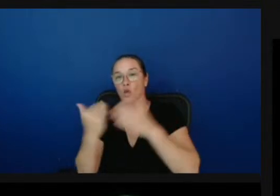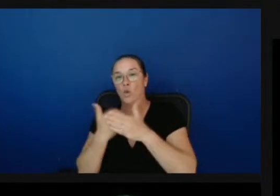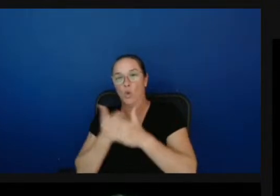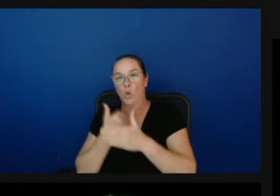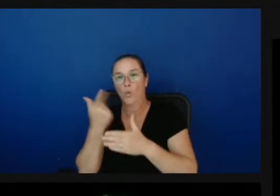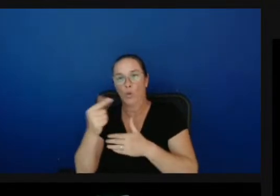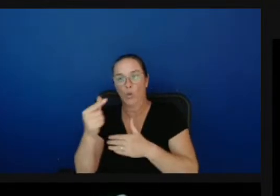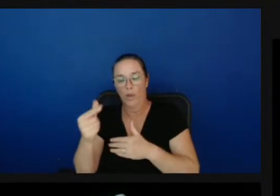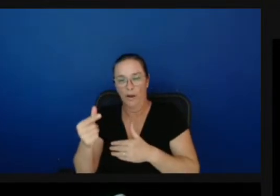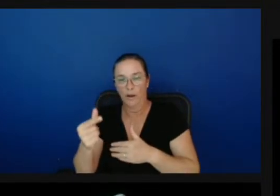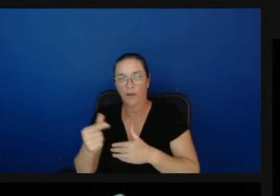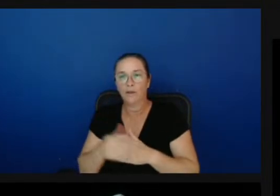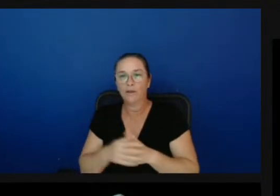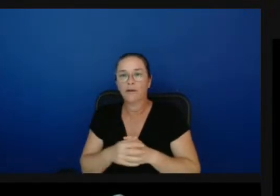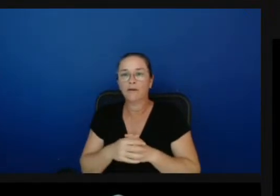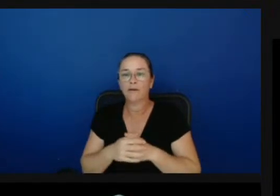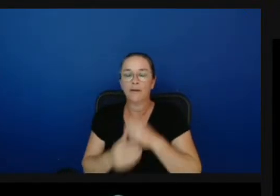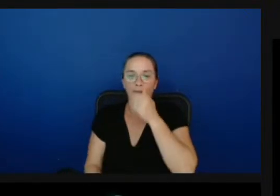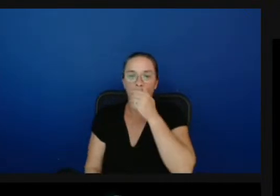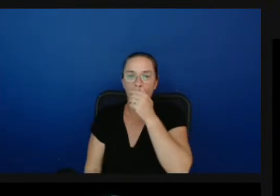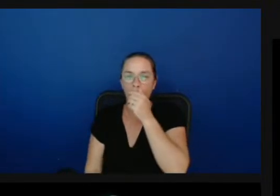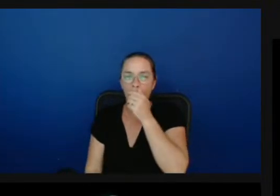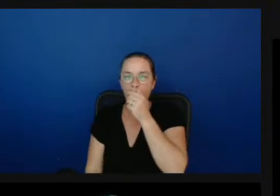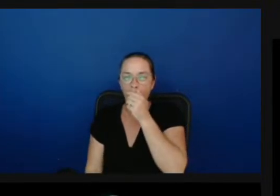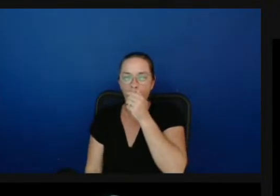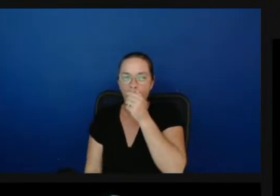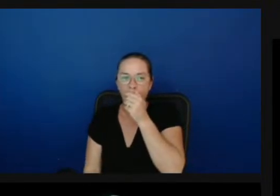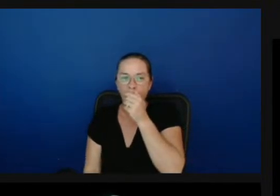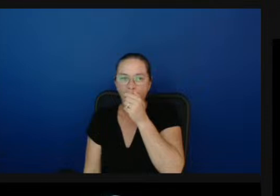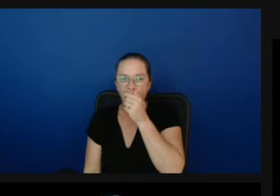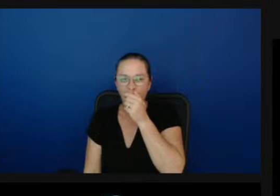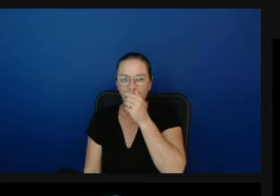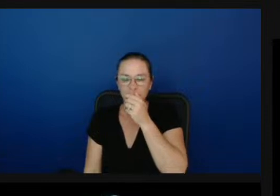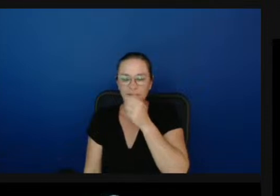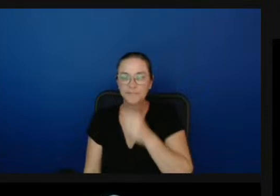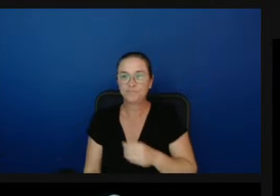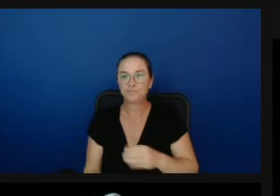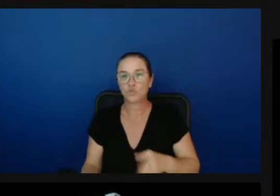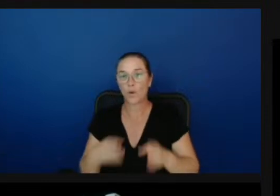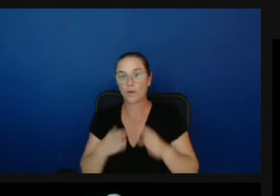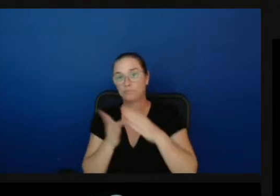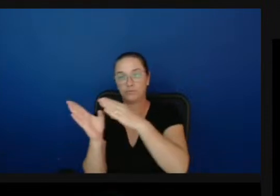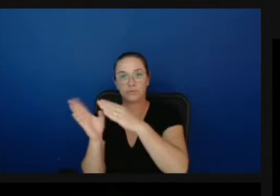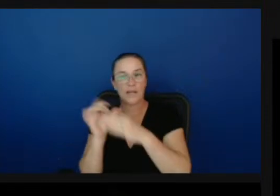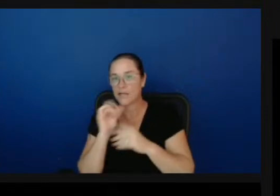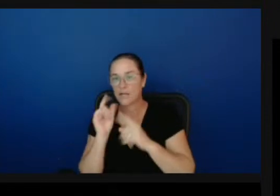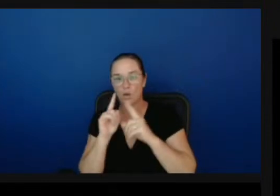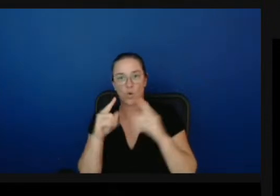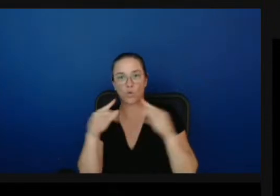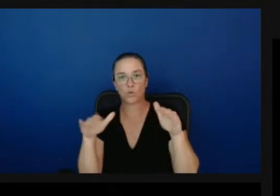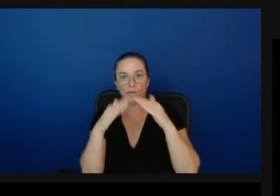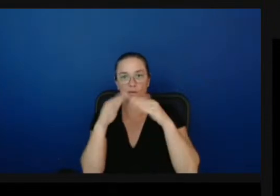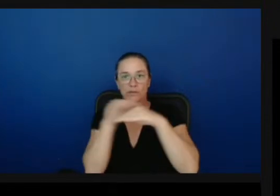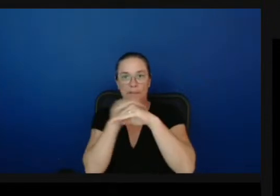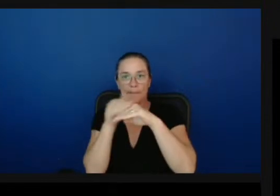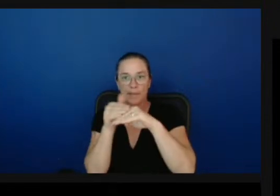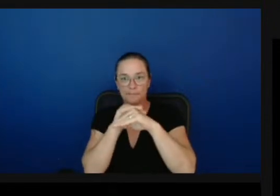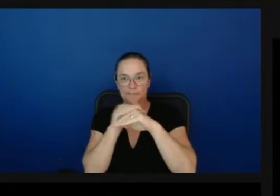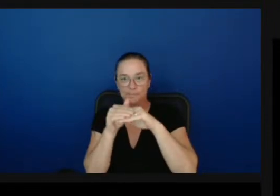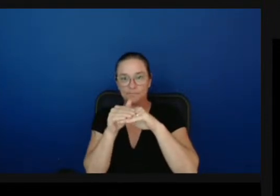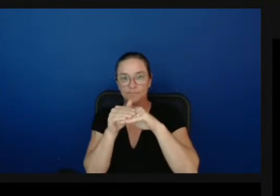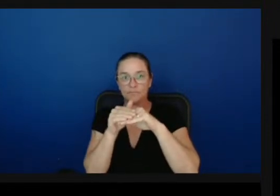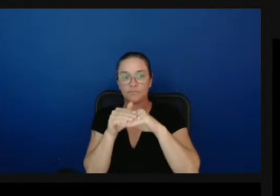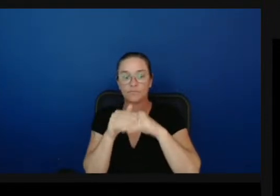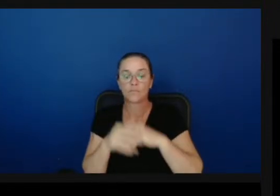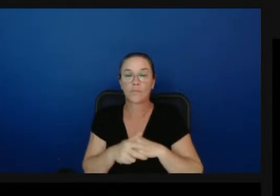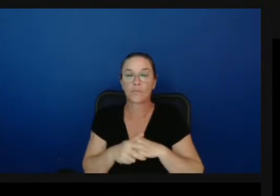out of Halemau to the top here. So once again, path of magma bypassing the summit shallow zone to feed the East